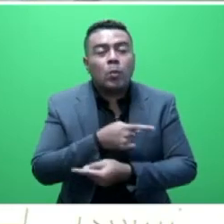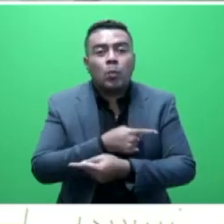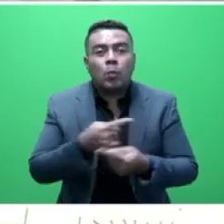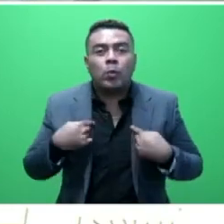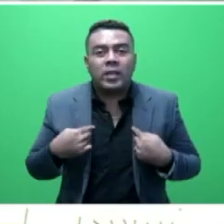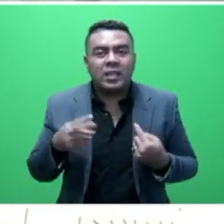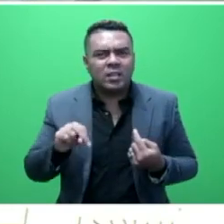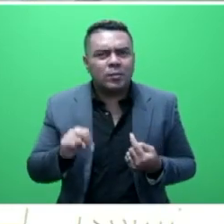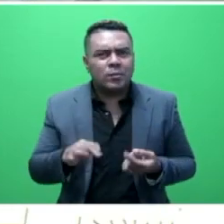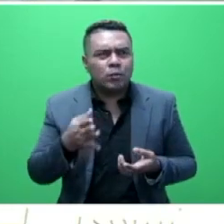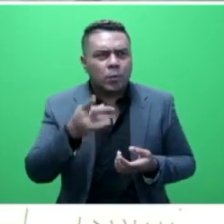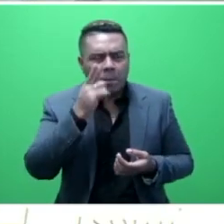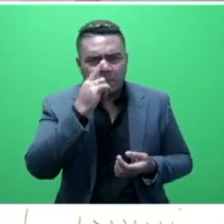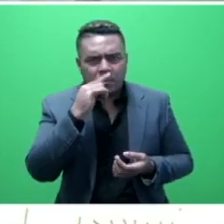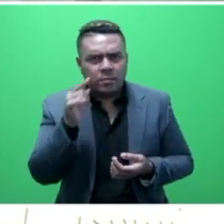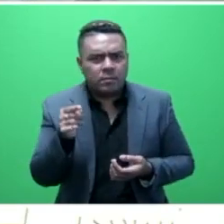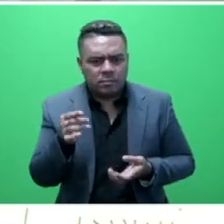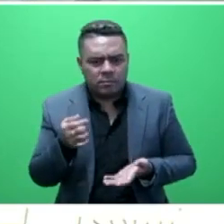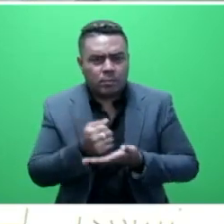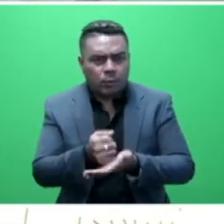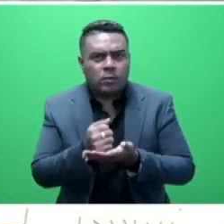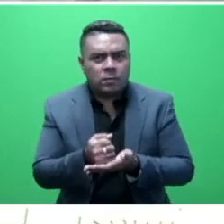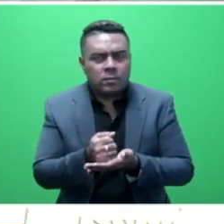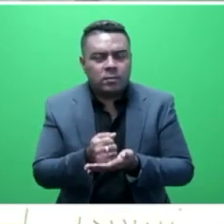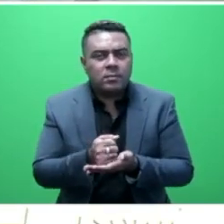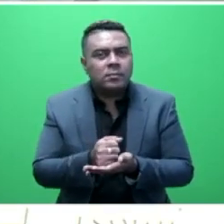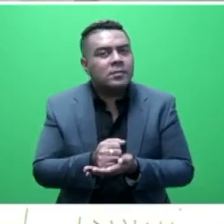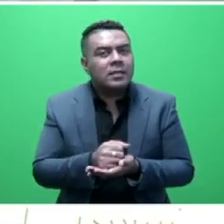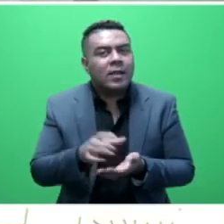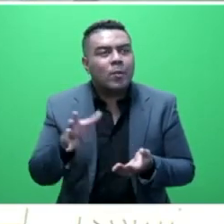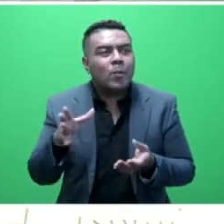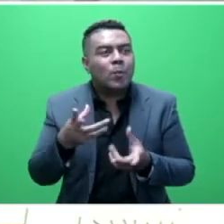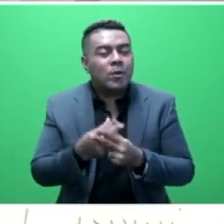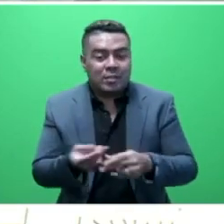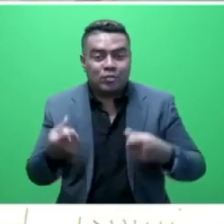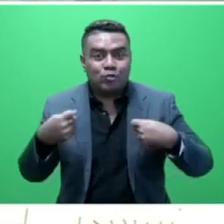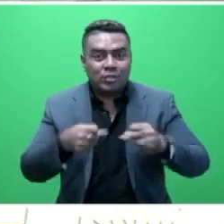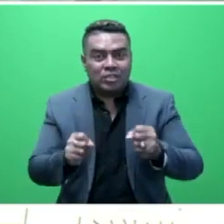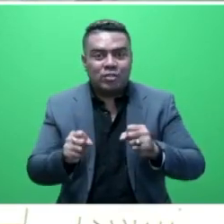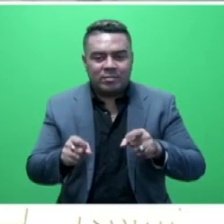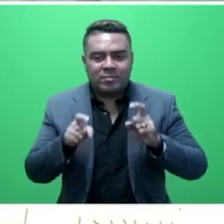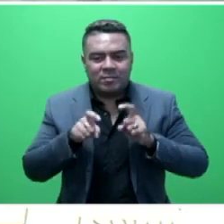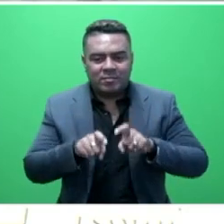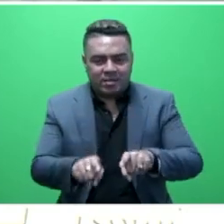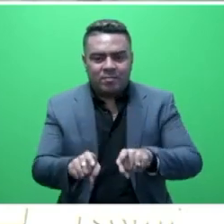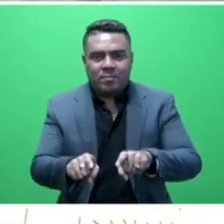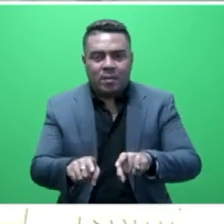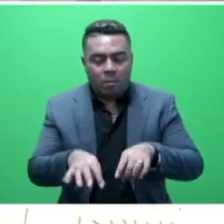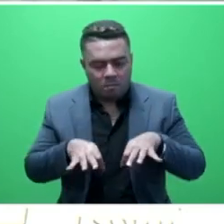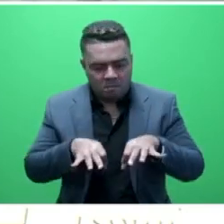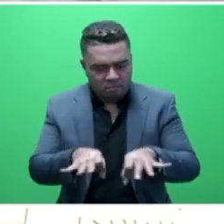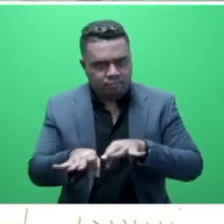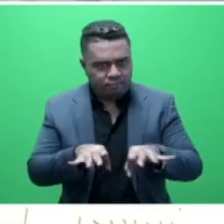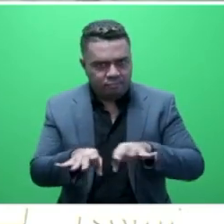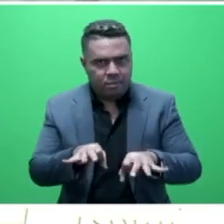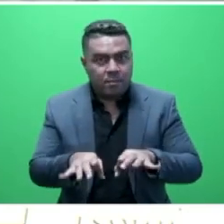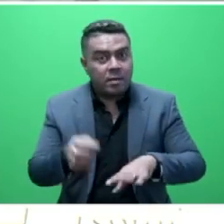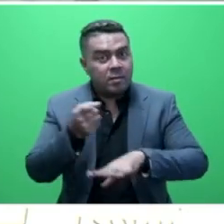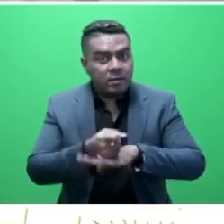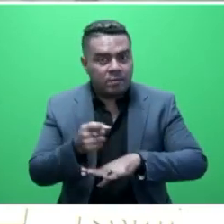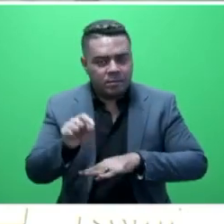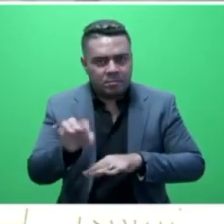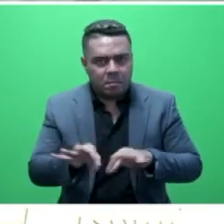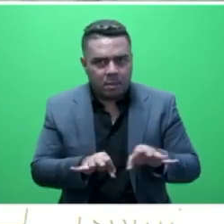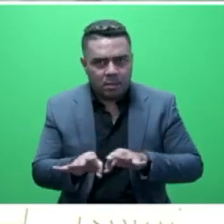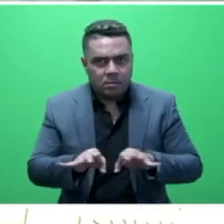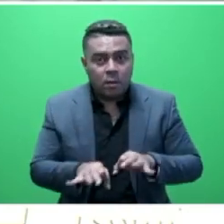the void of falling investment and consumption with a strategic and sustainable government stimulus. In doing so, we